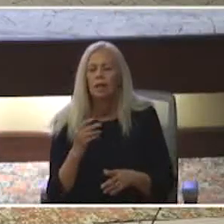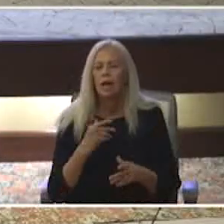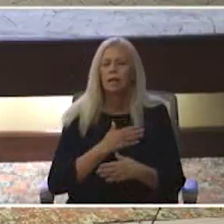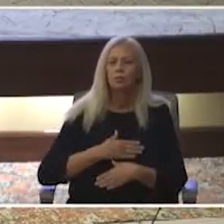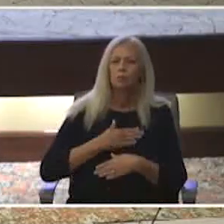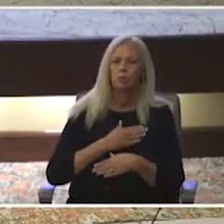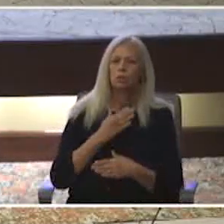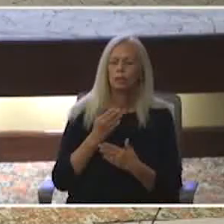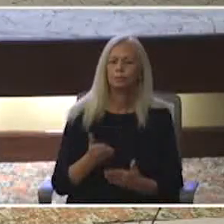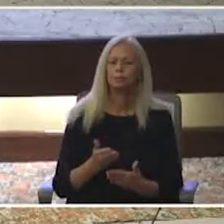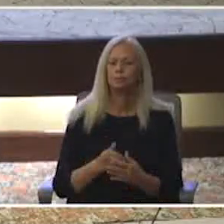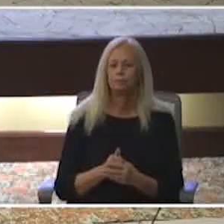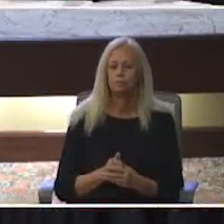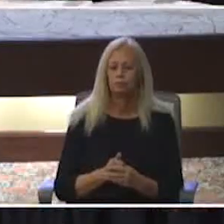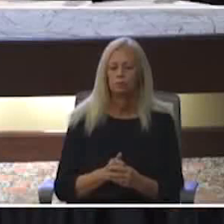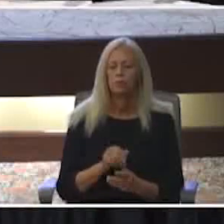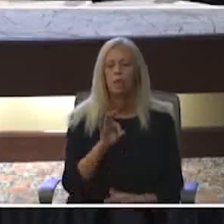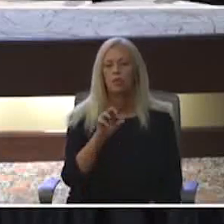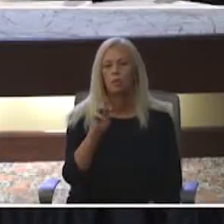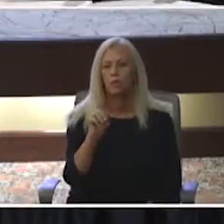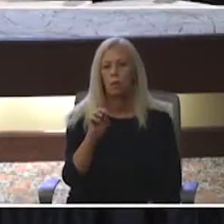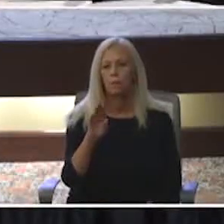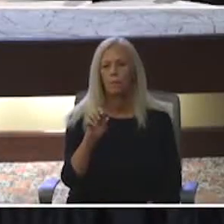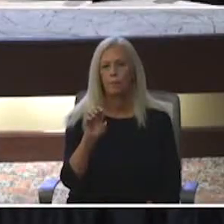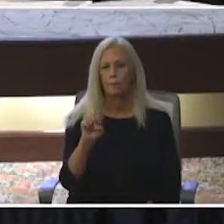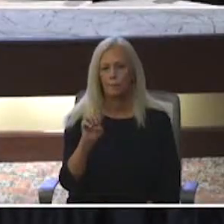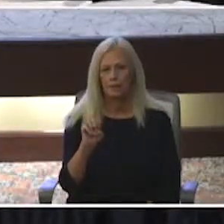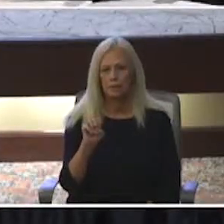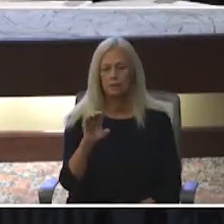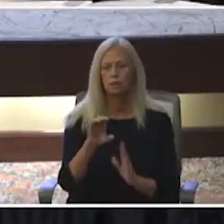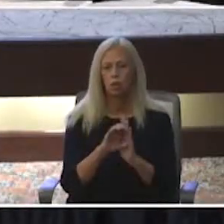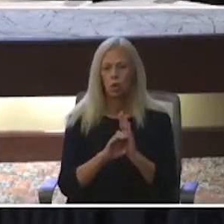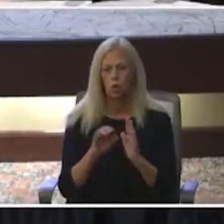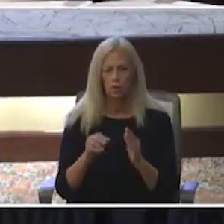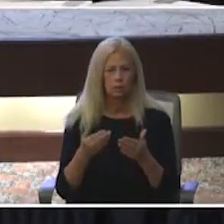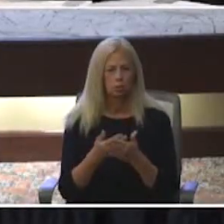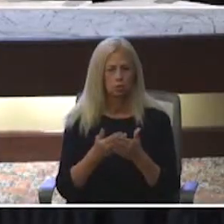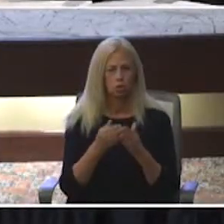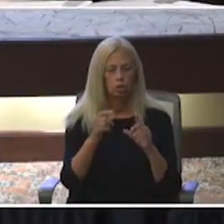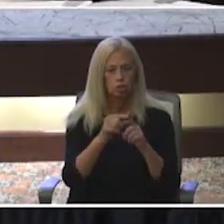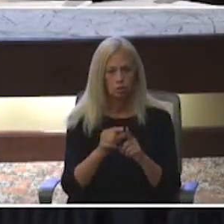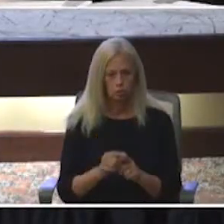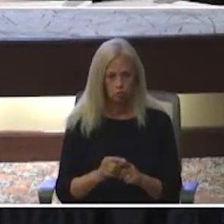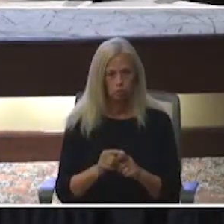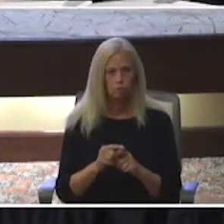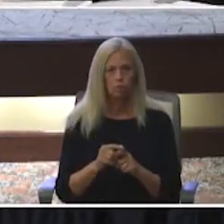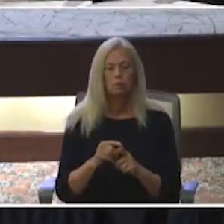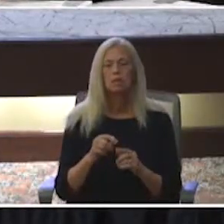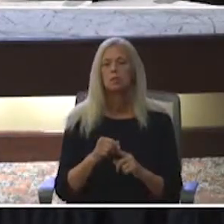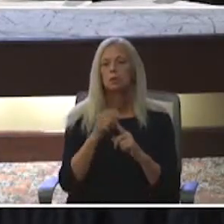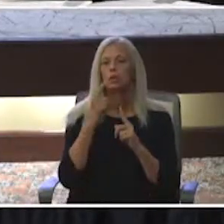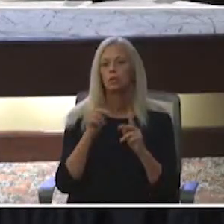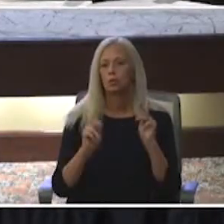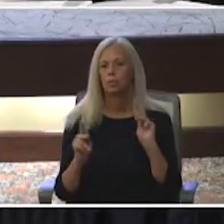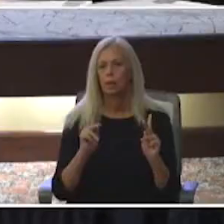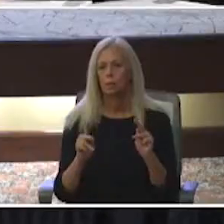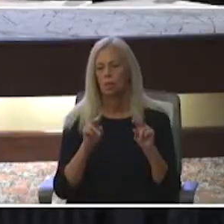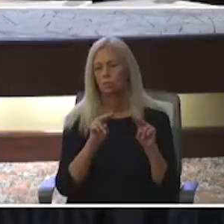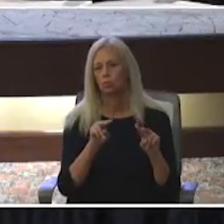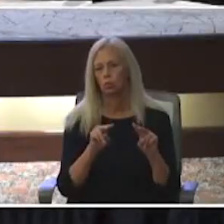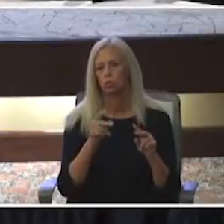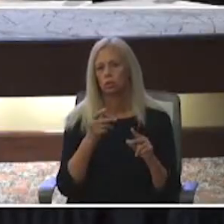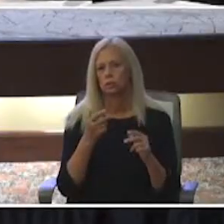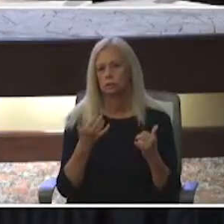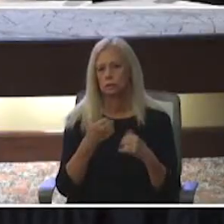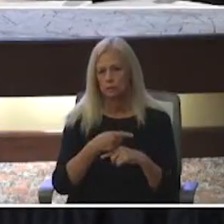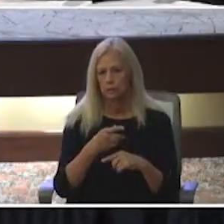that. Form-based code, that may be new terminology, especially maybe some of those watching on the broadcast today.